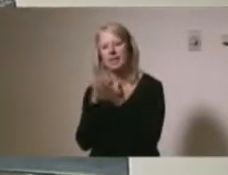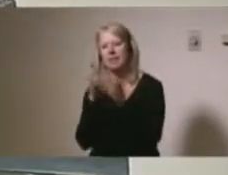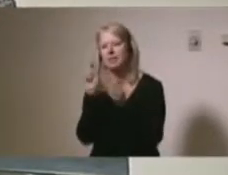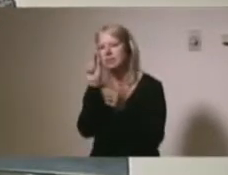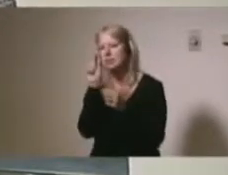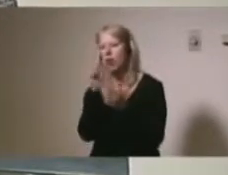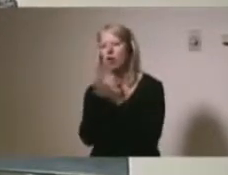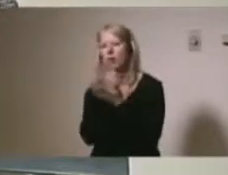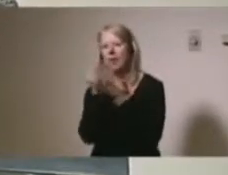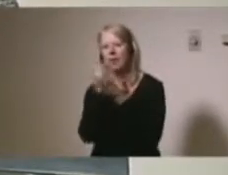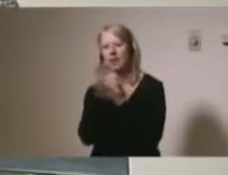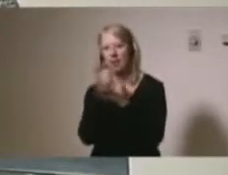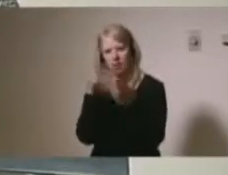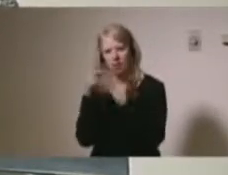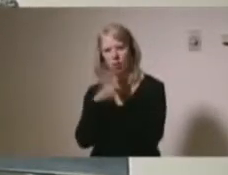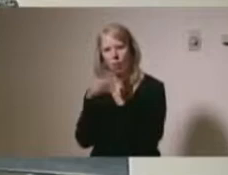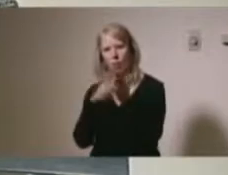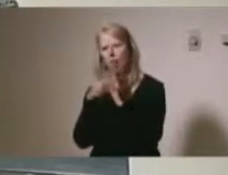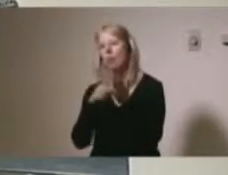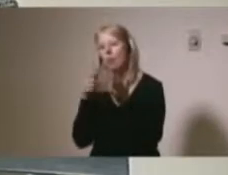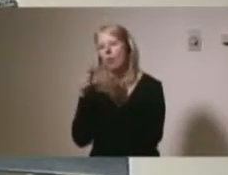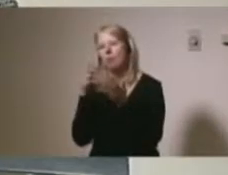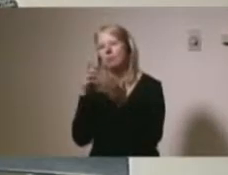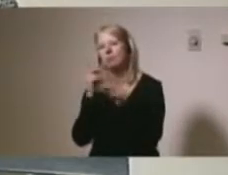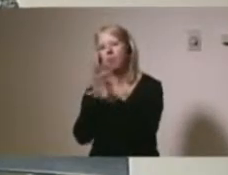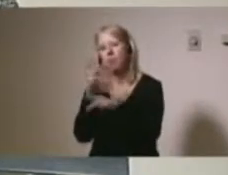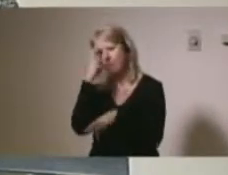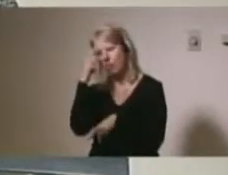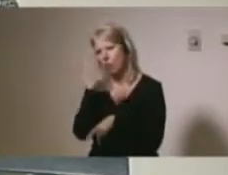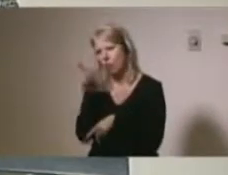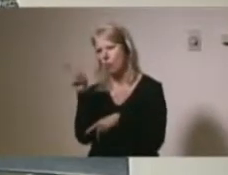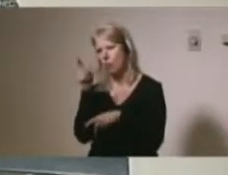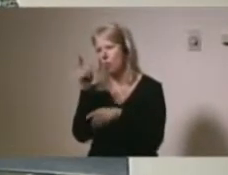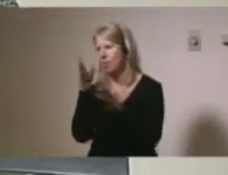loans to individuals.